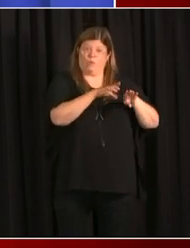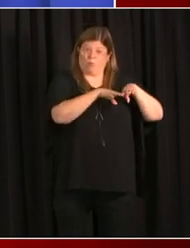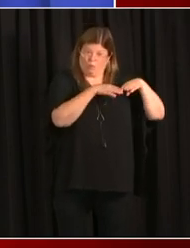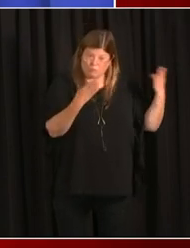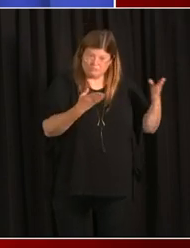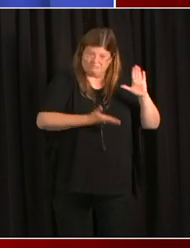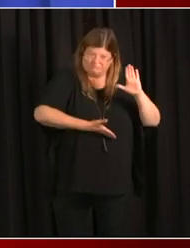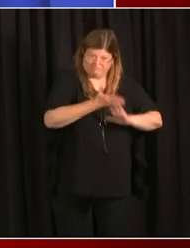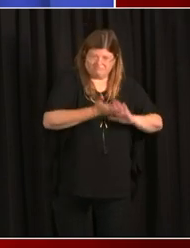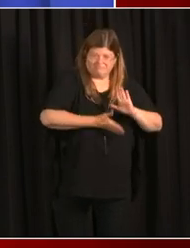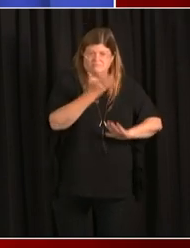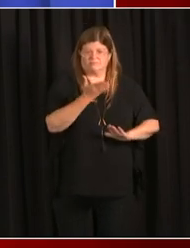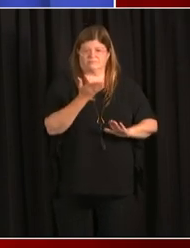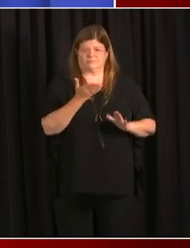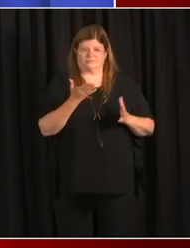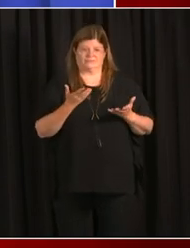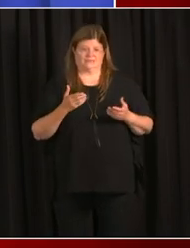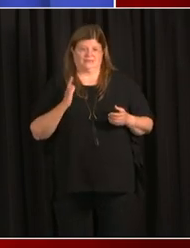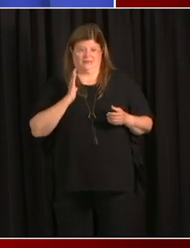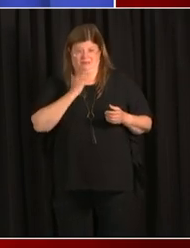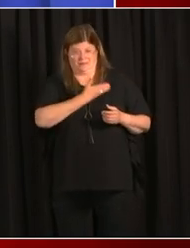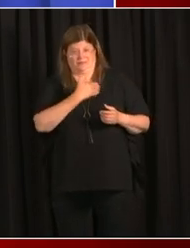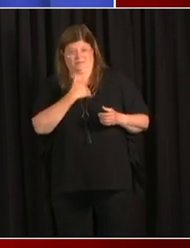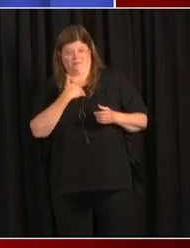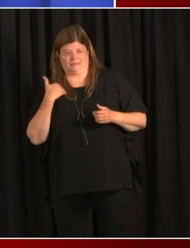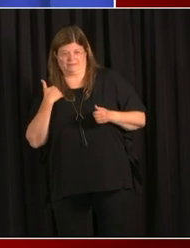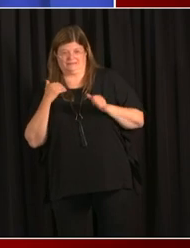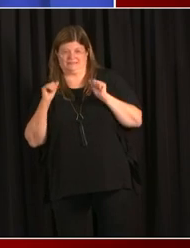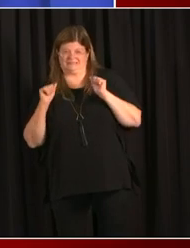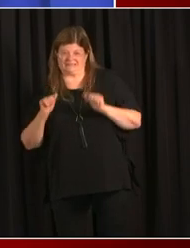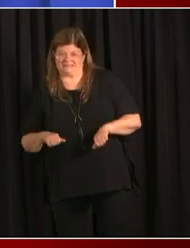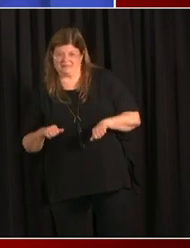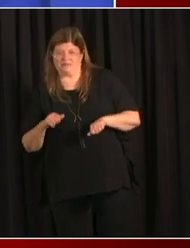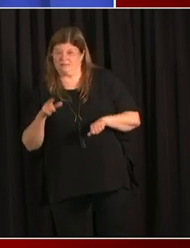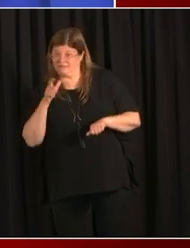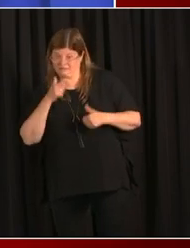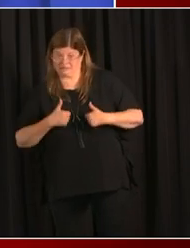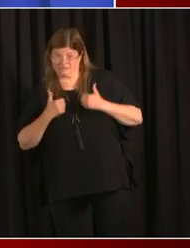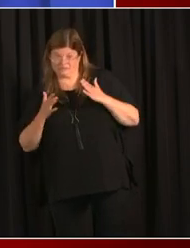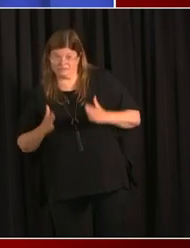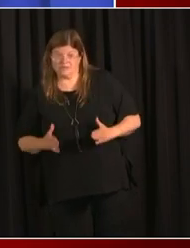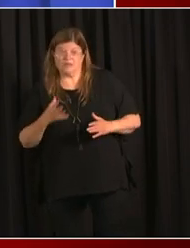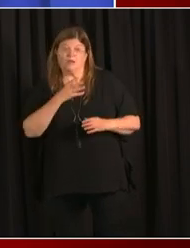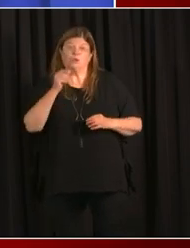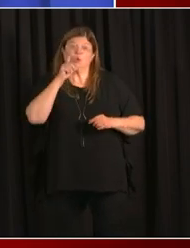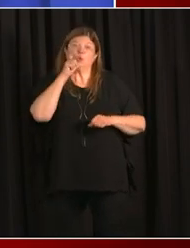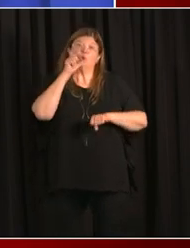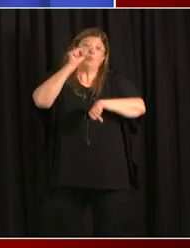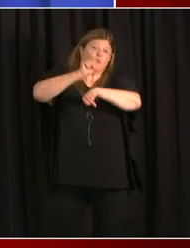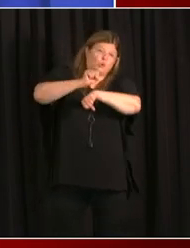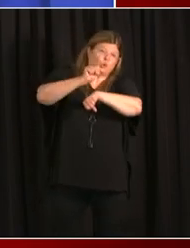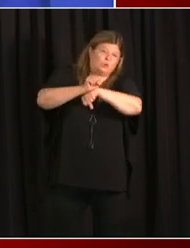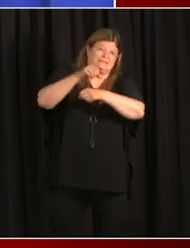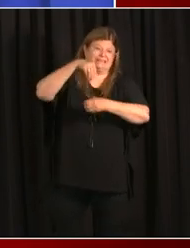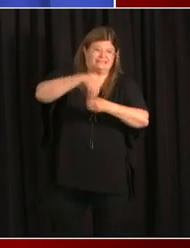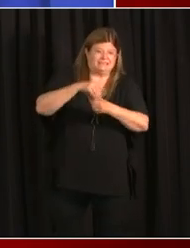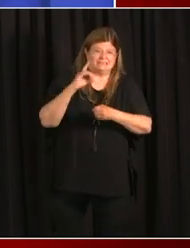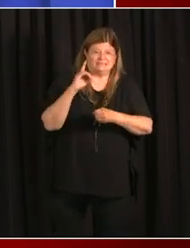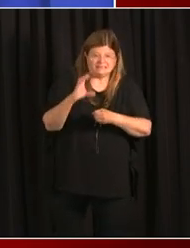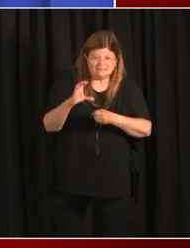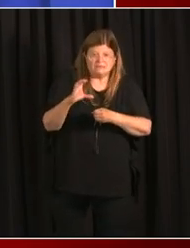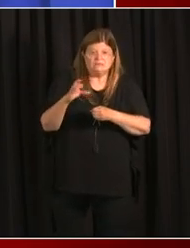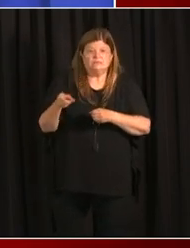and operational so that our members who are our residents and others who work in the district are for